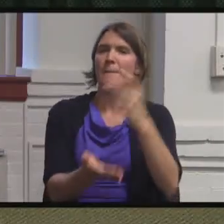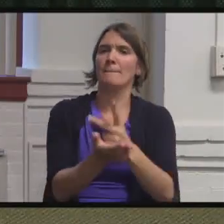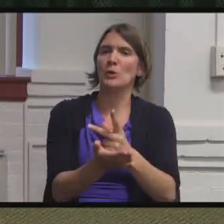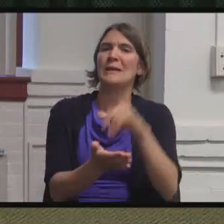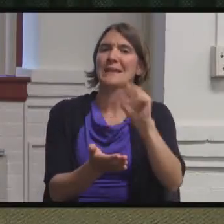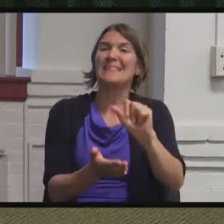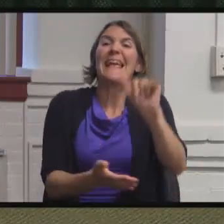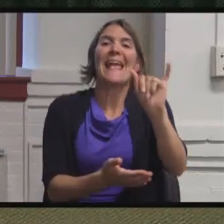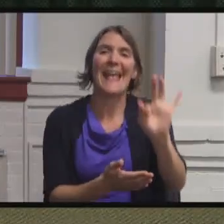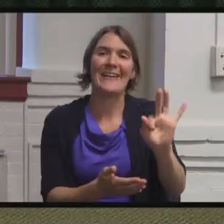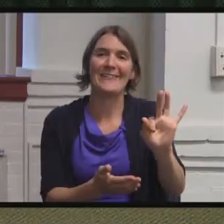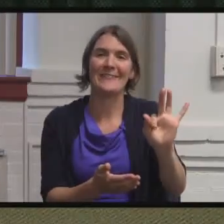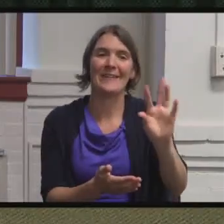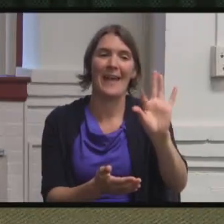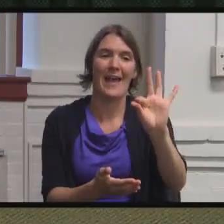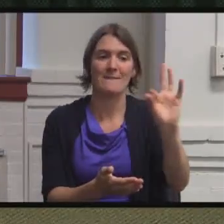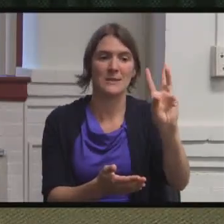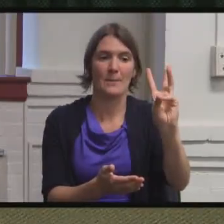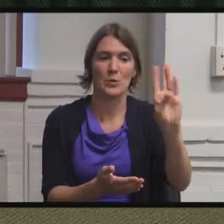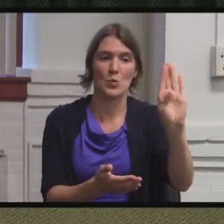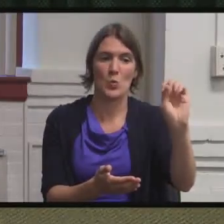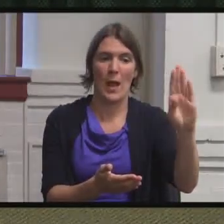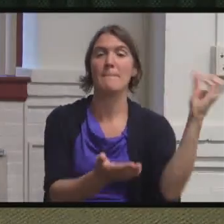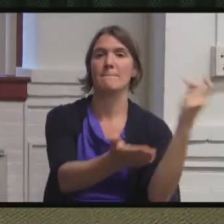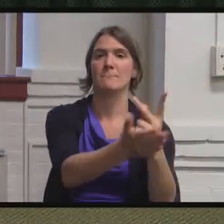the written permission being received